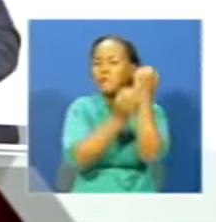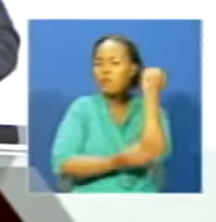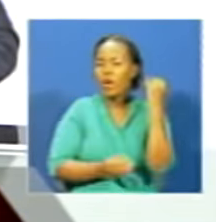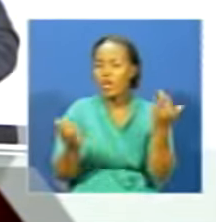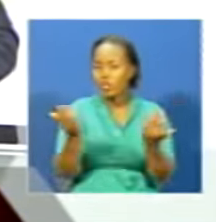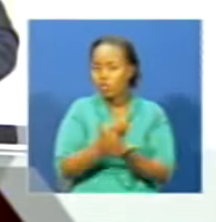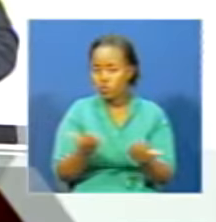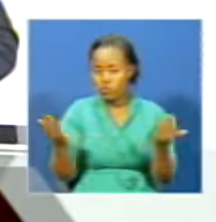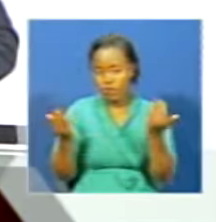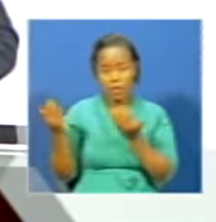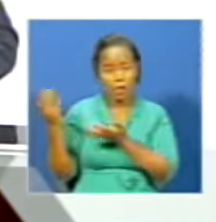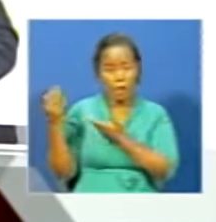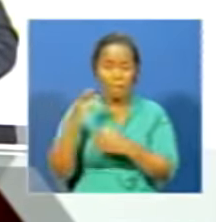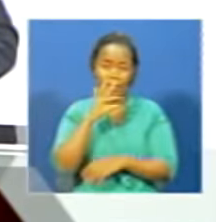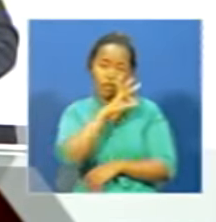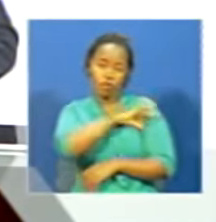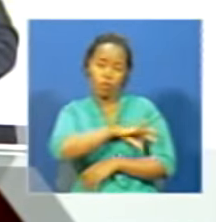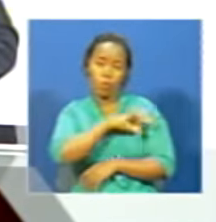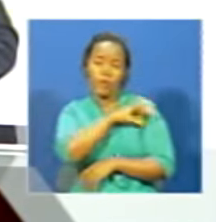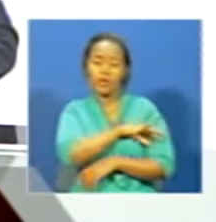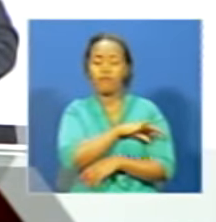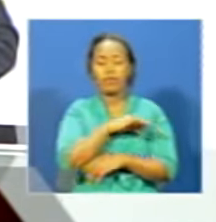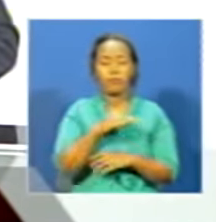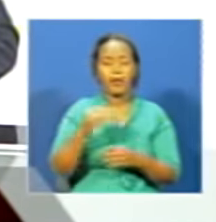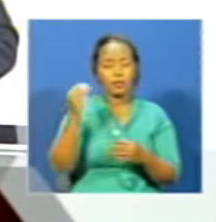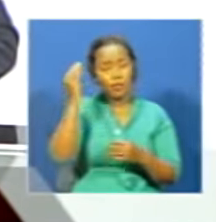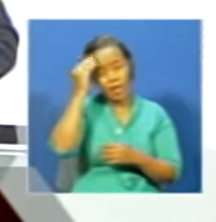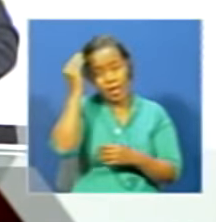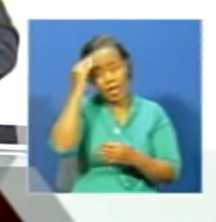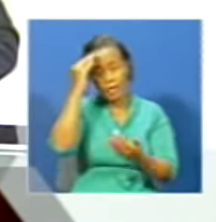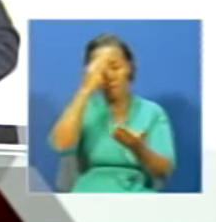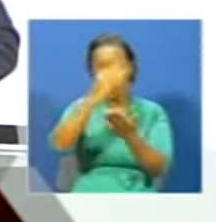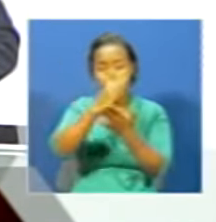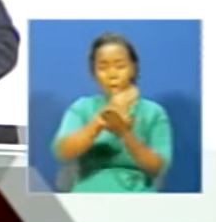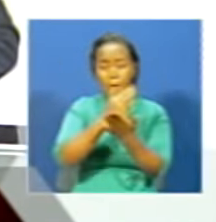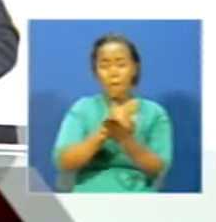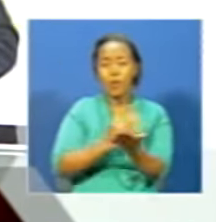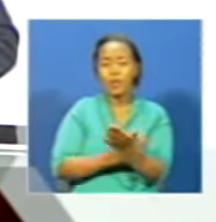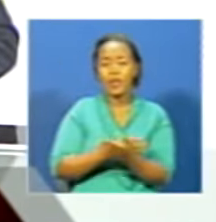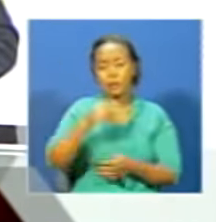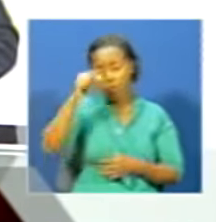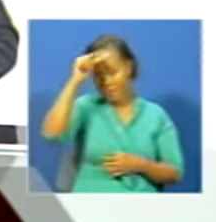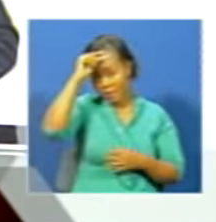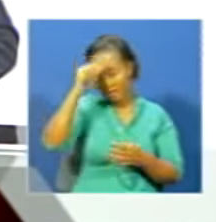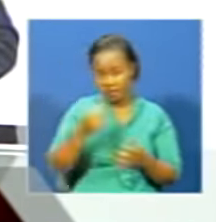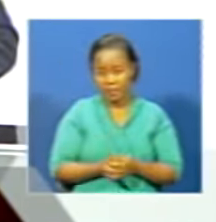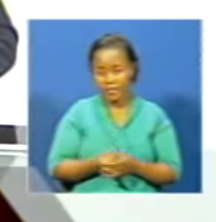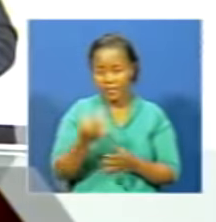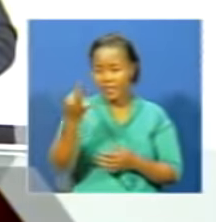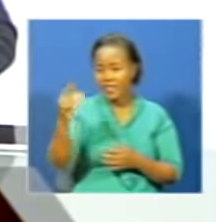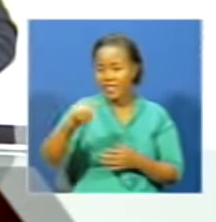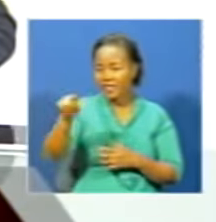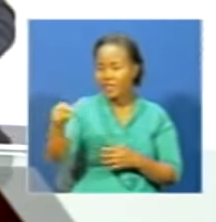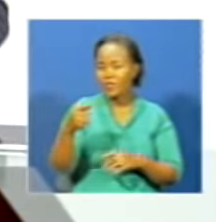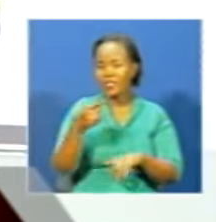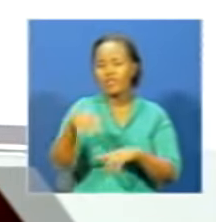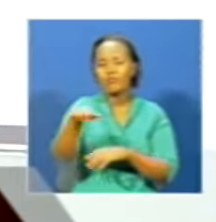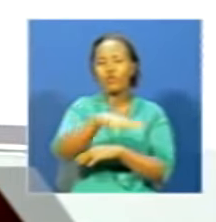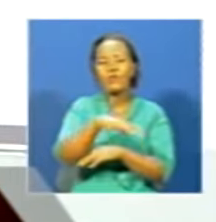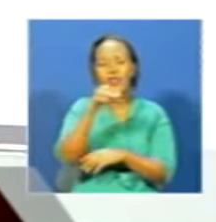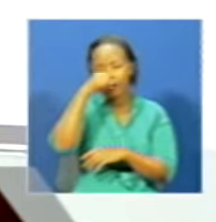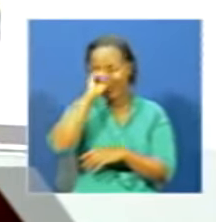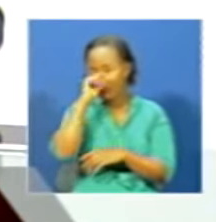Scholarship Program offered by the government. Among those are 3,000 from the urban slum areas across the